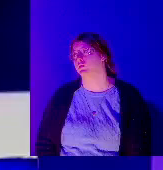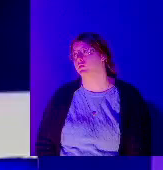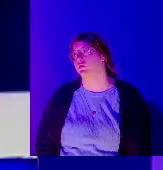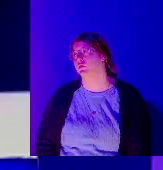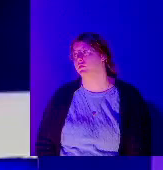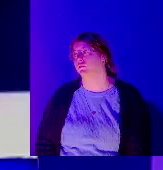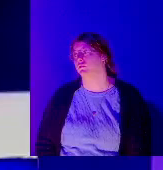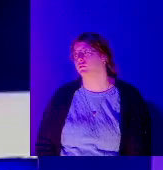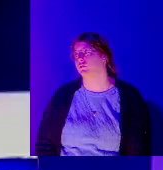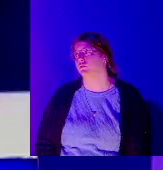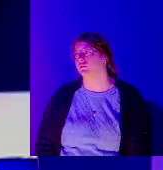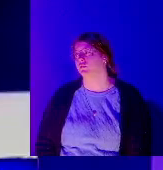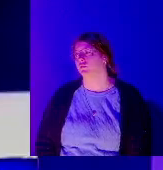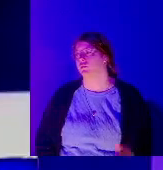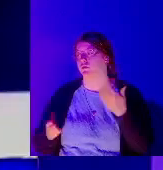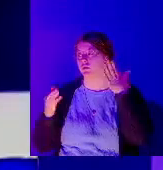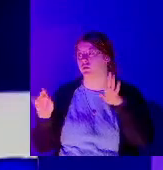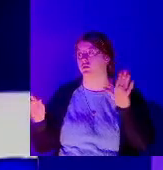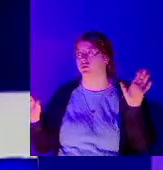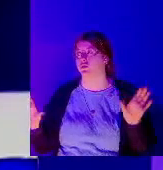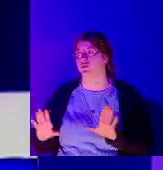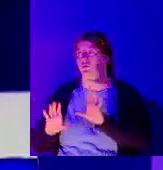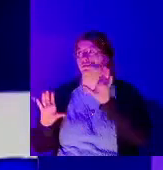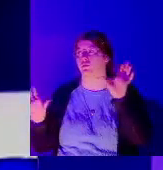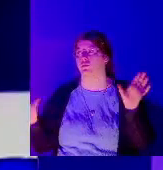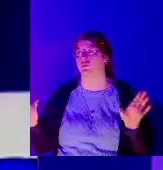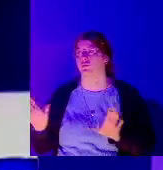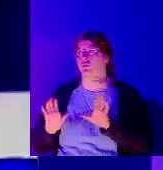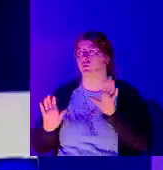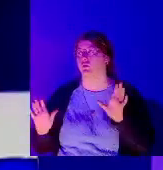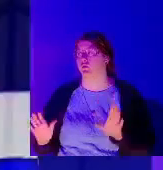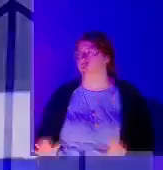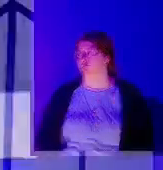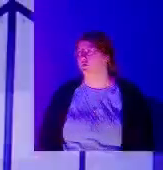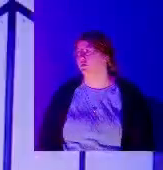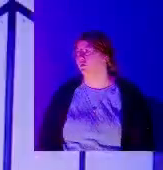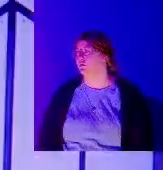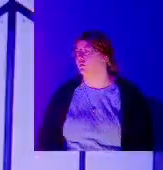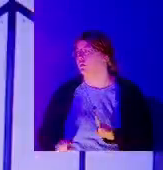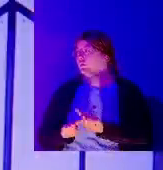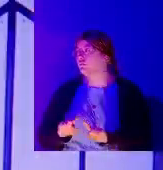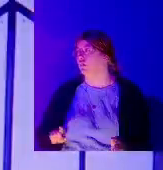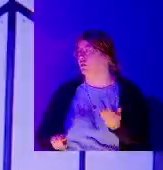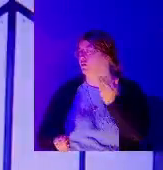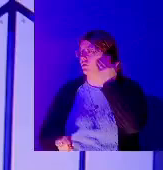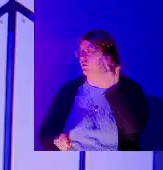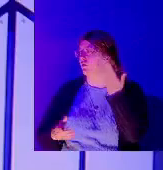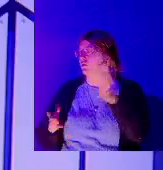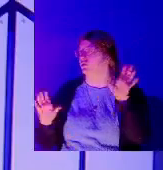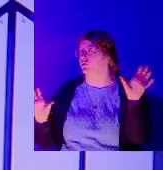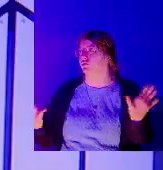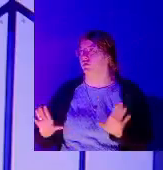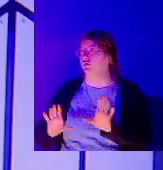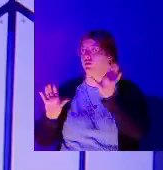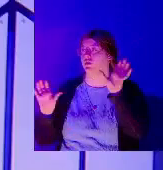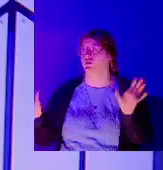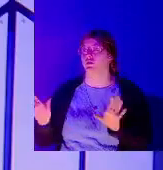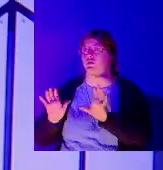overcome. Don't know what you're doing, but I know what you've